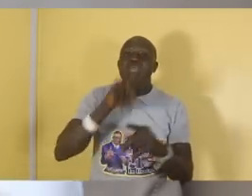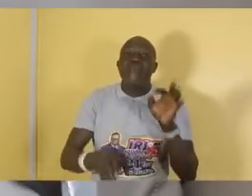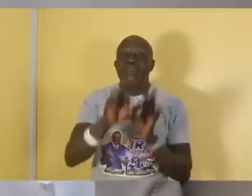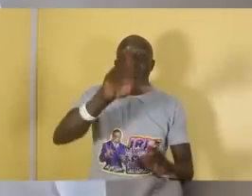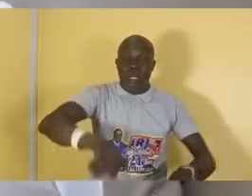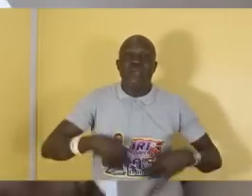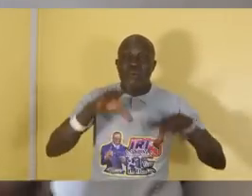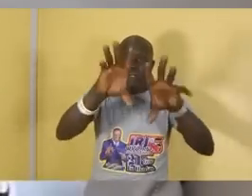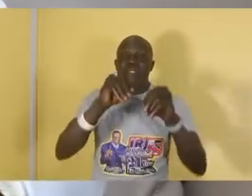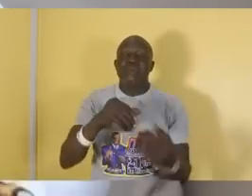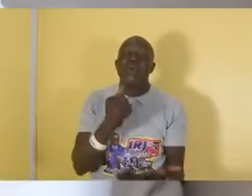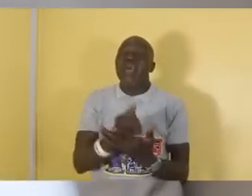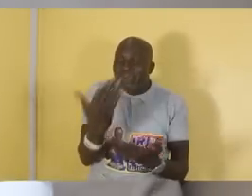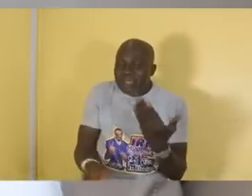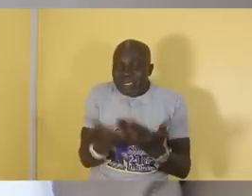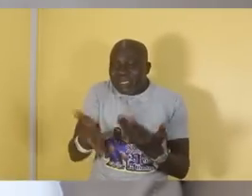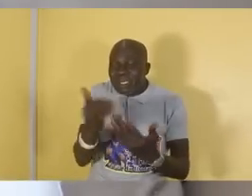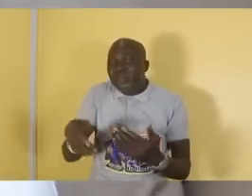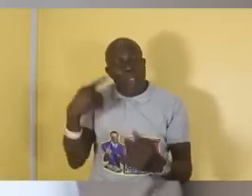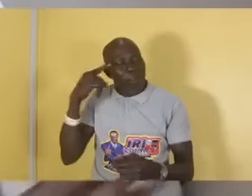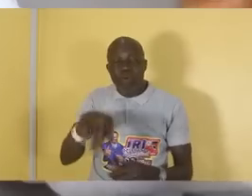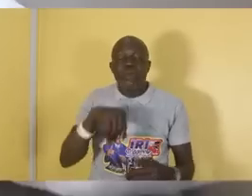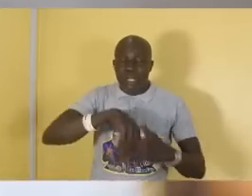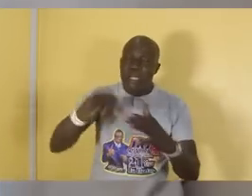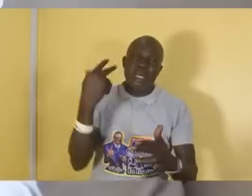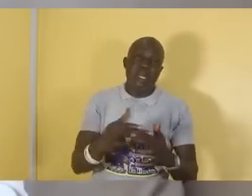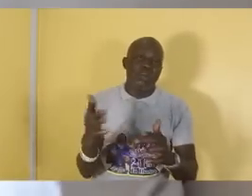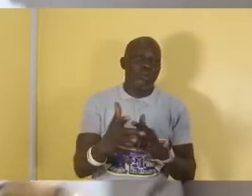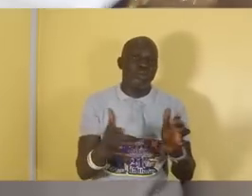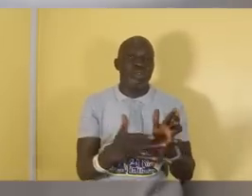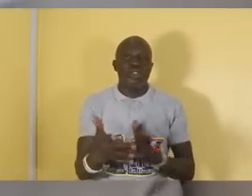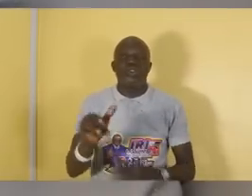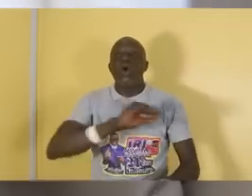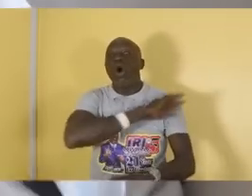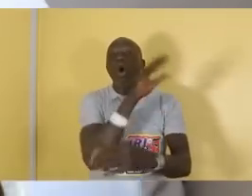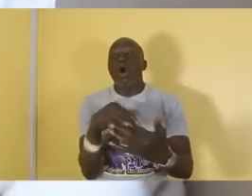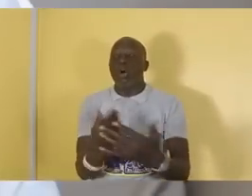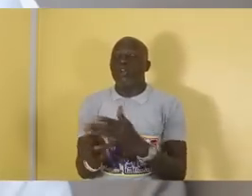250,000. Even I receive it. Things will be to you. I need more cheap.